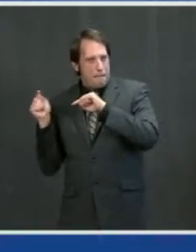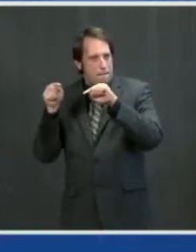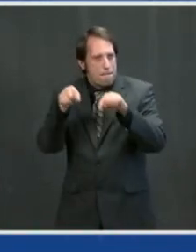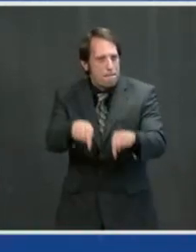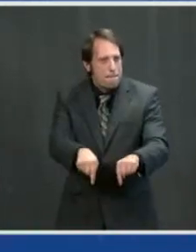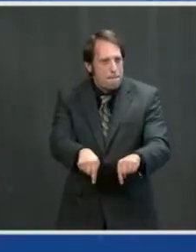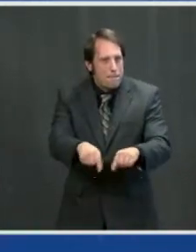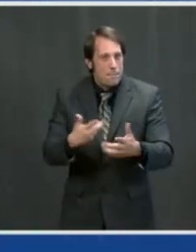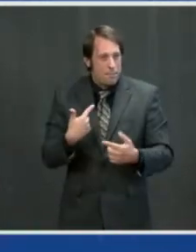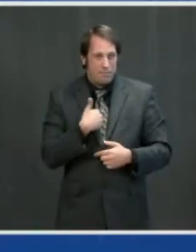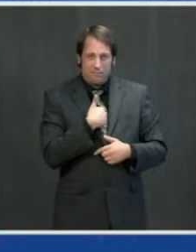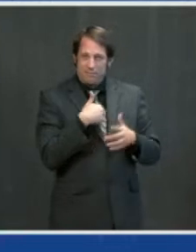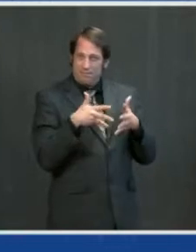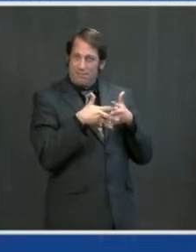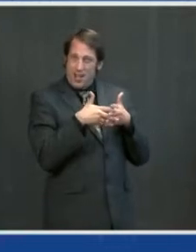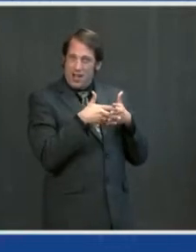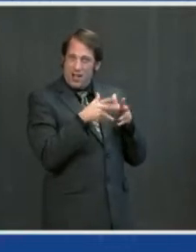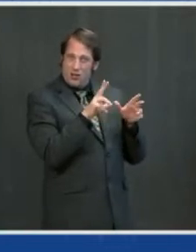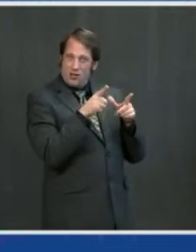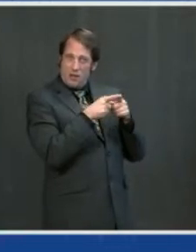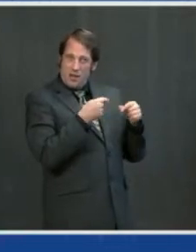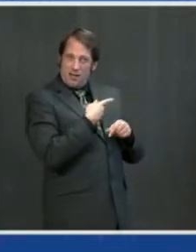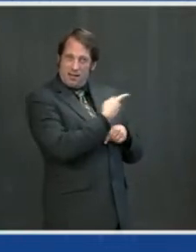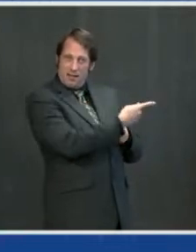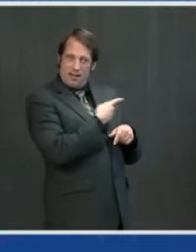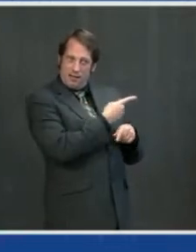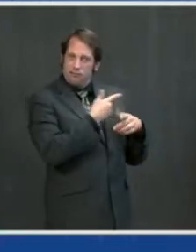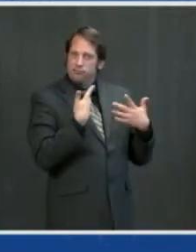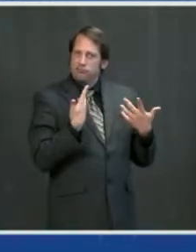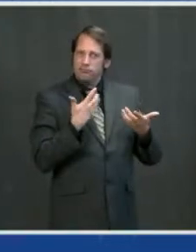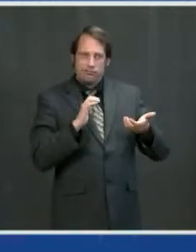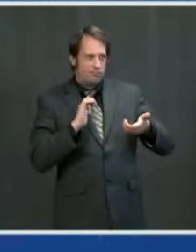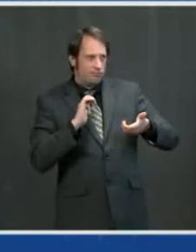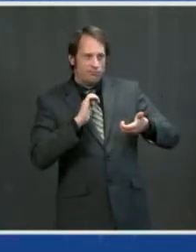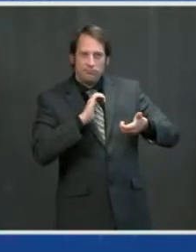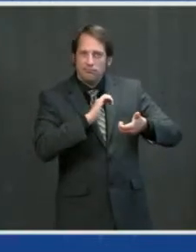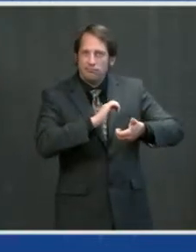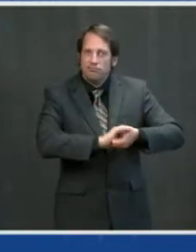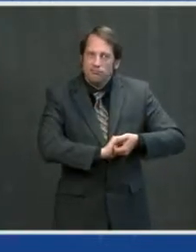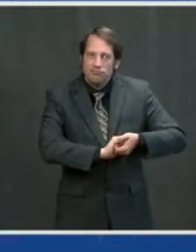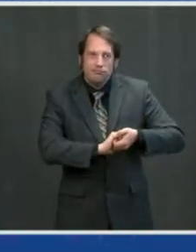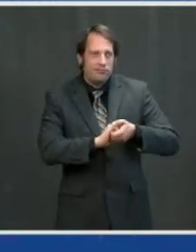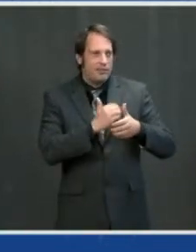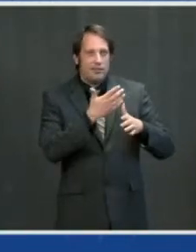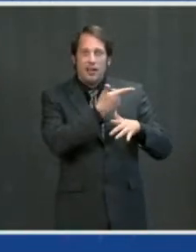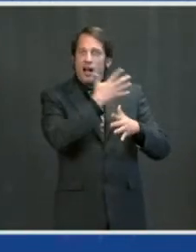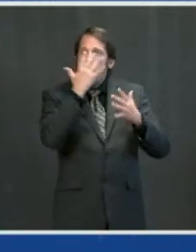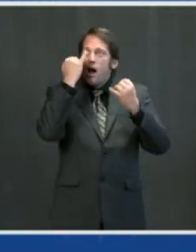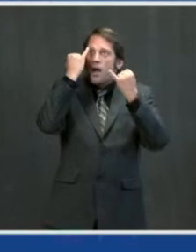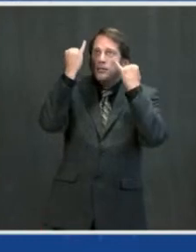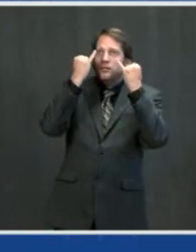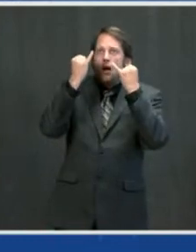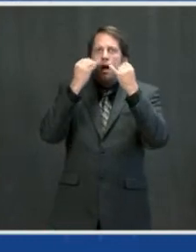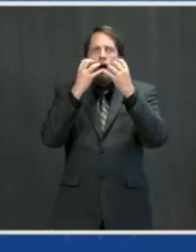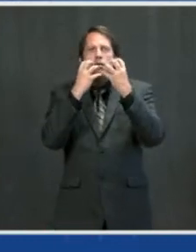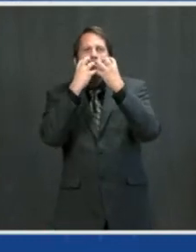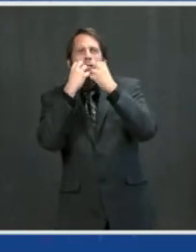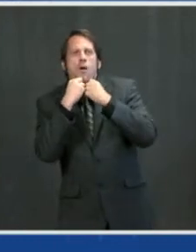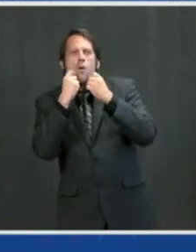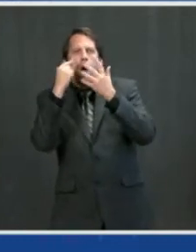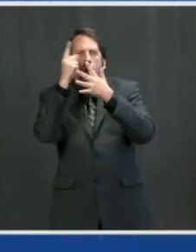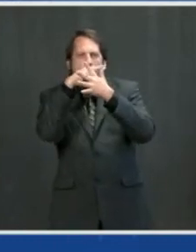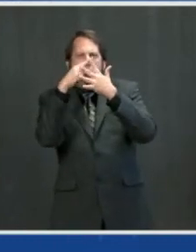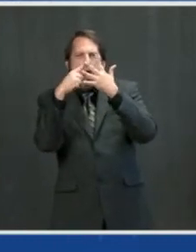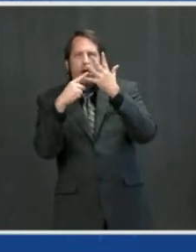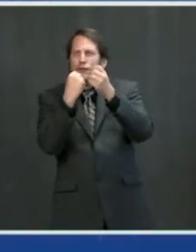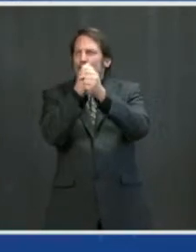friend. Japan and the U.S. are allies that share universal values such as freedom, democracy,